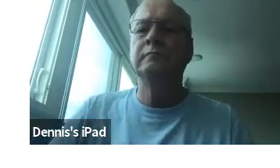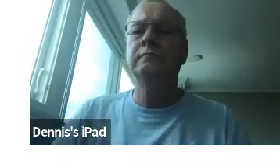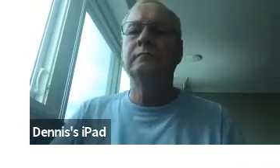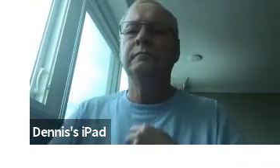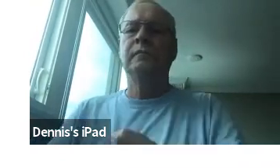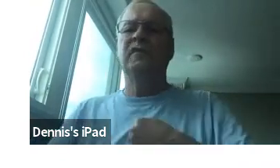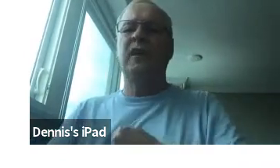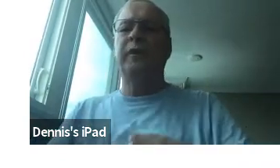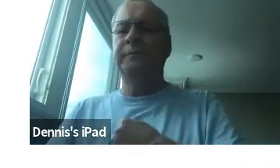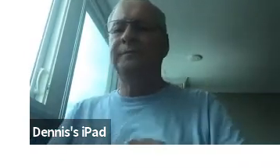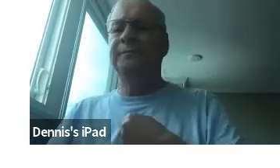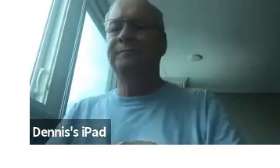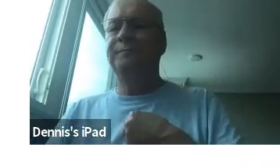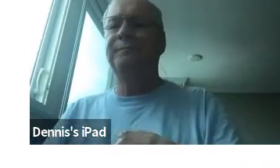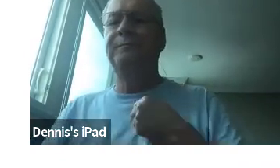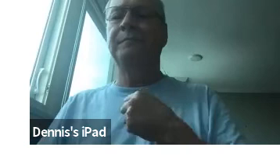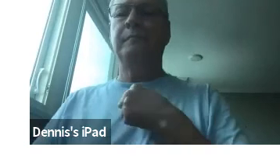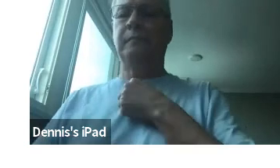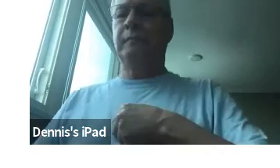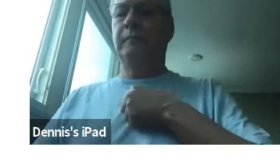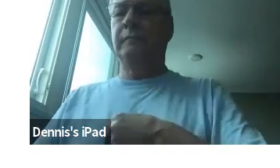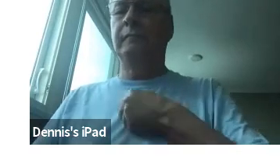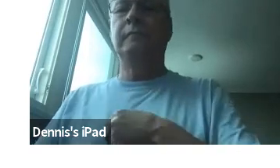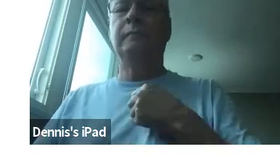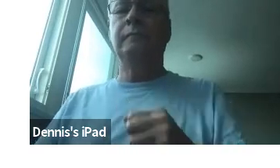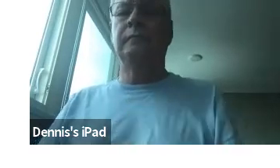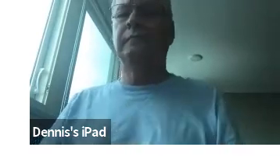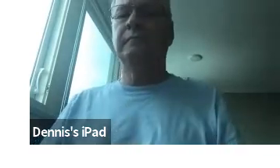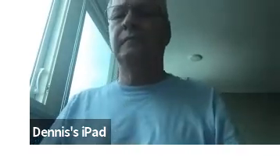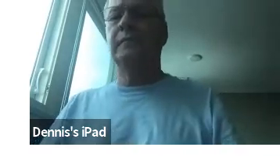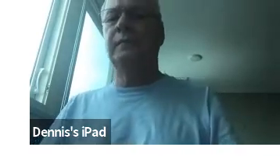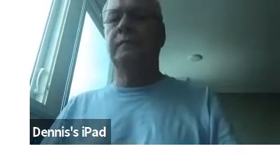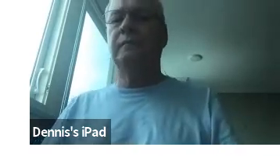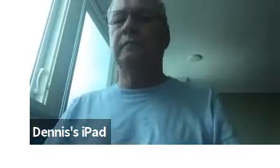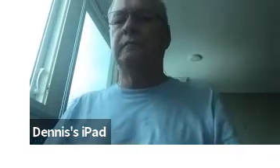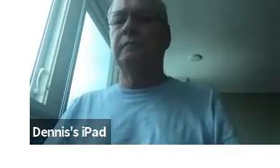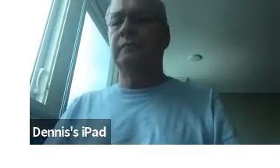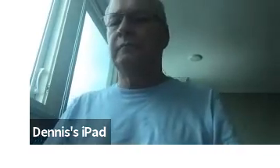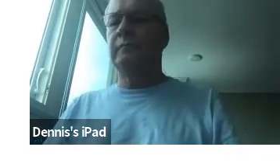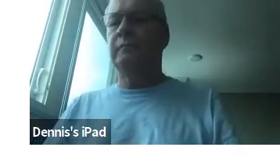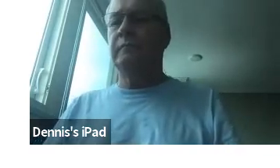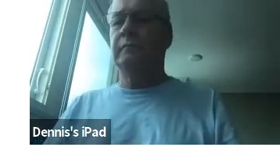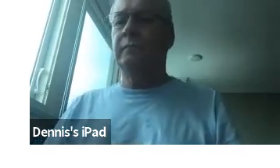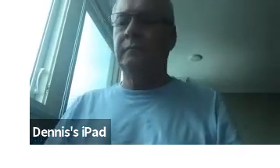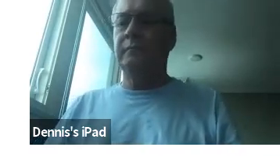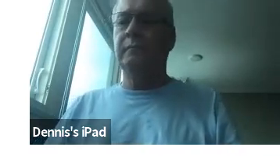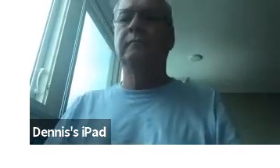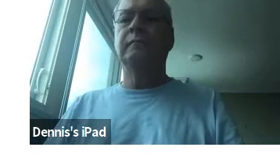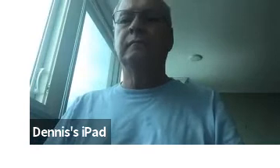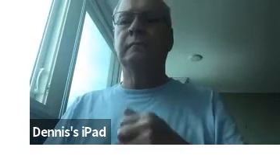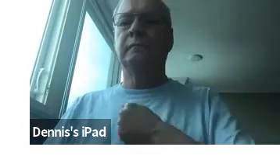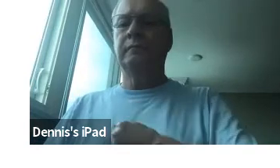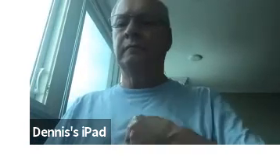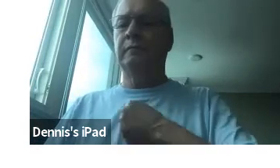sorry? Sorry. Good, awesome. So a fist and round on your chest, just